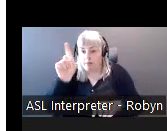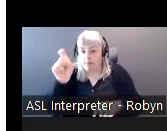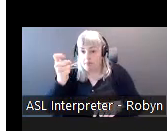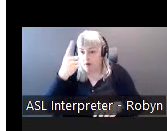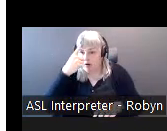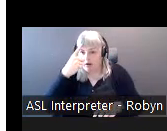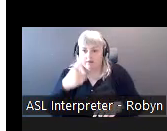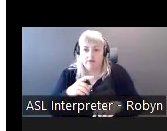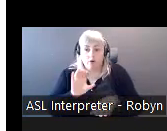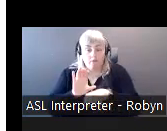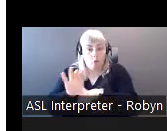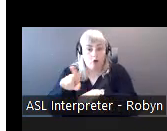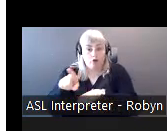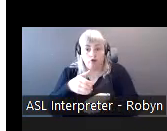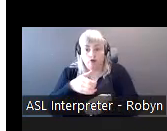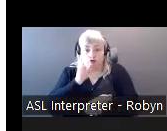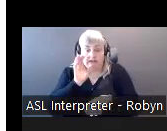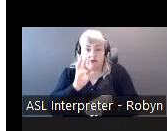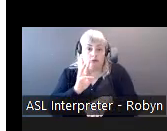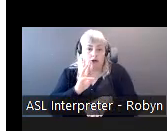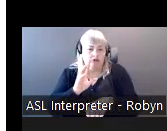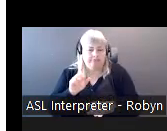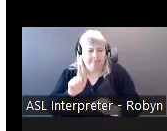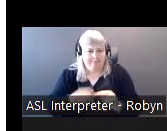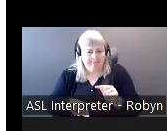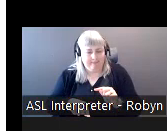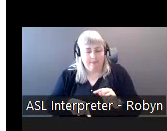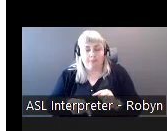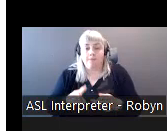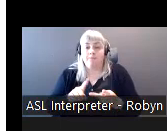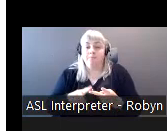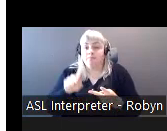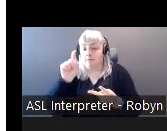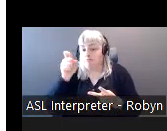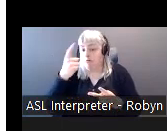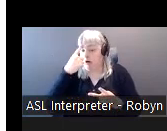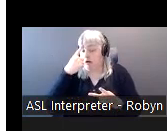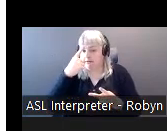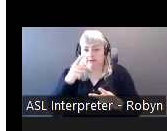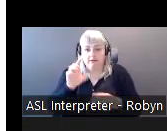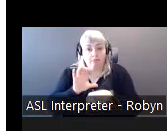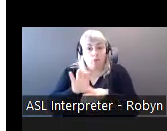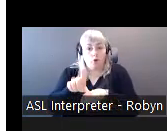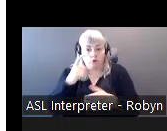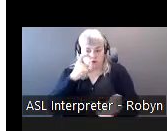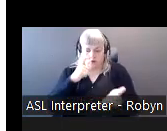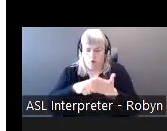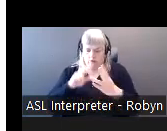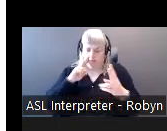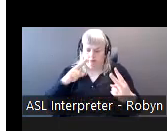force you to drink water. Your boss cannot force you to notice your breath. You have